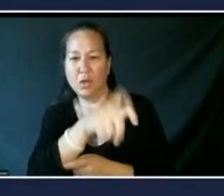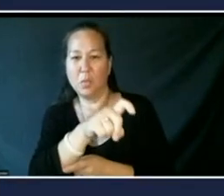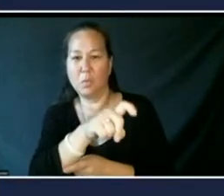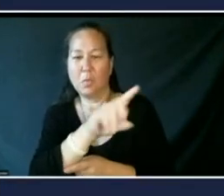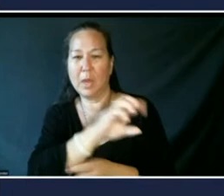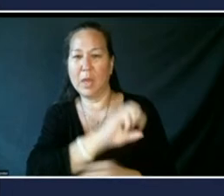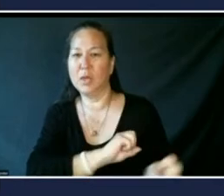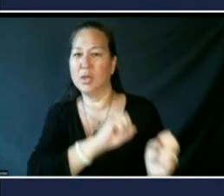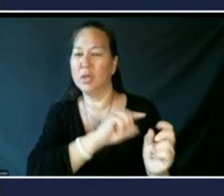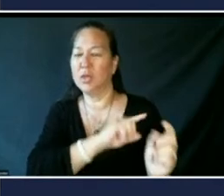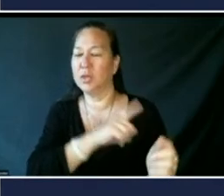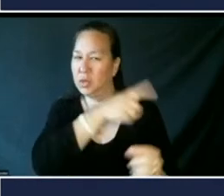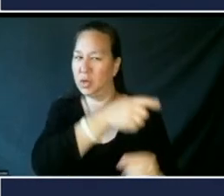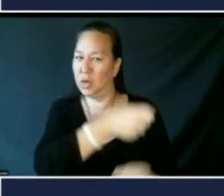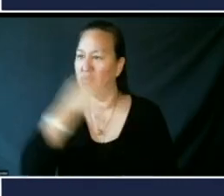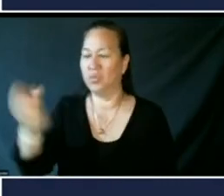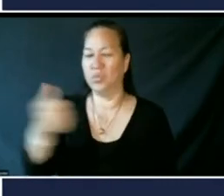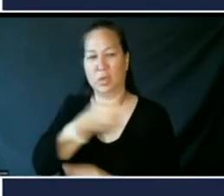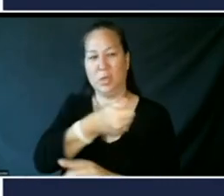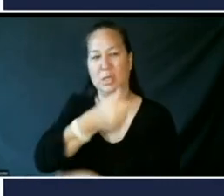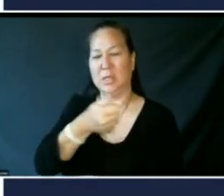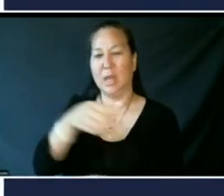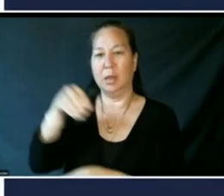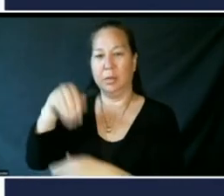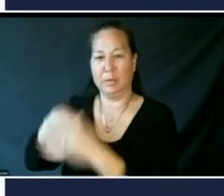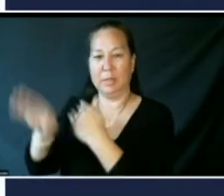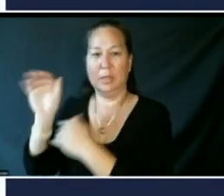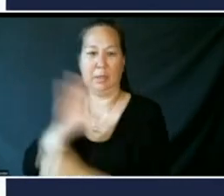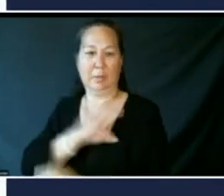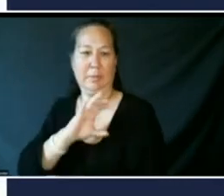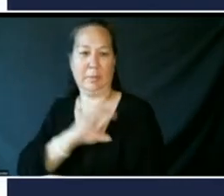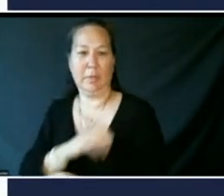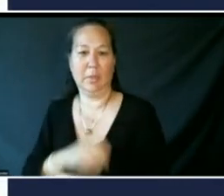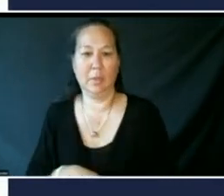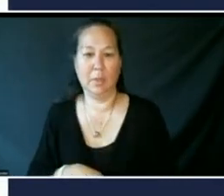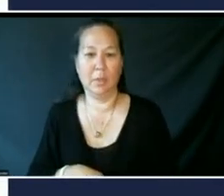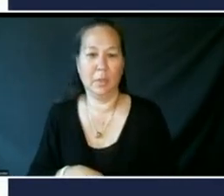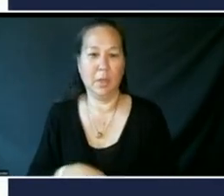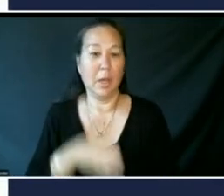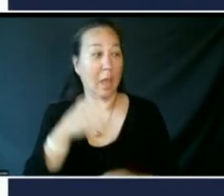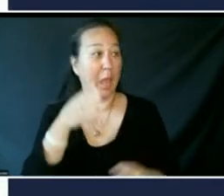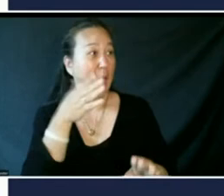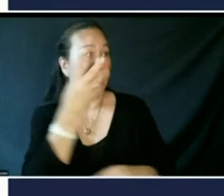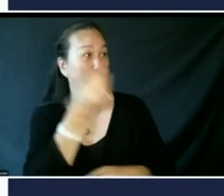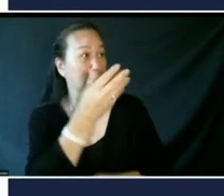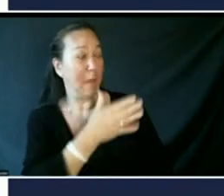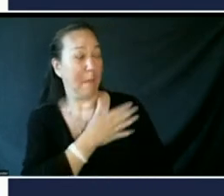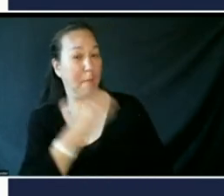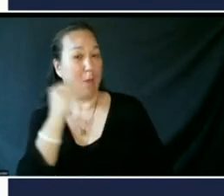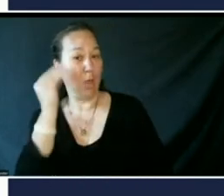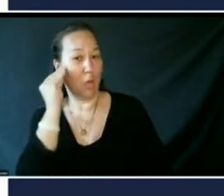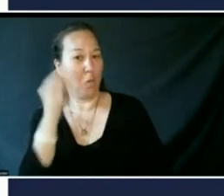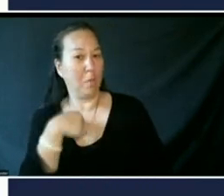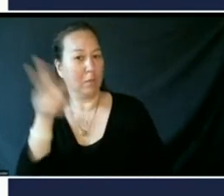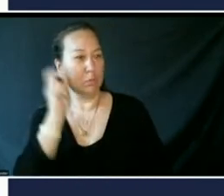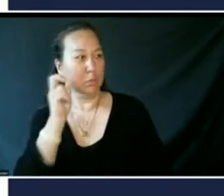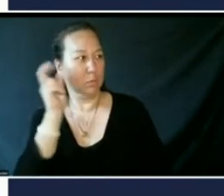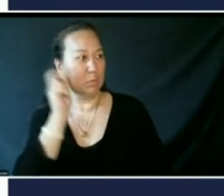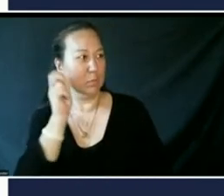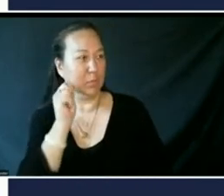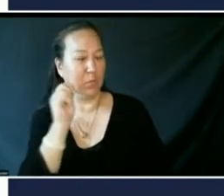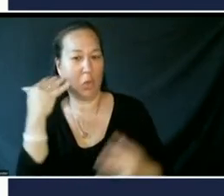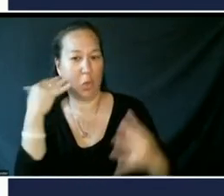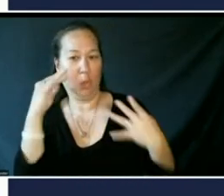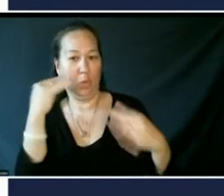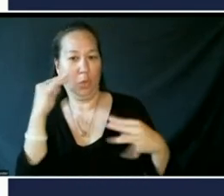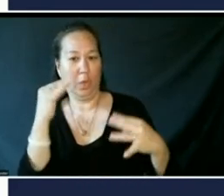And then about 45 minutes later, we started to hear the noises outside my home, and that's my stomach sunk, and I thought, it's